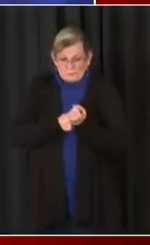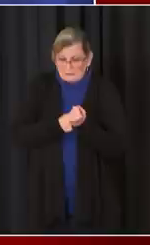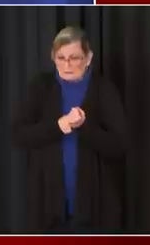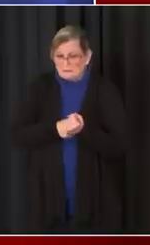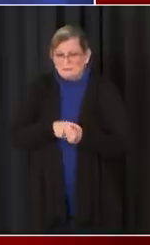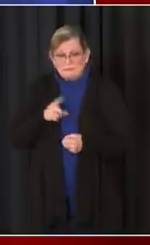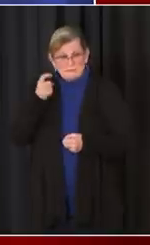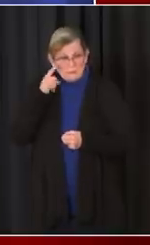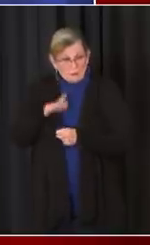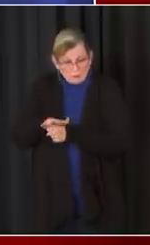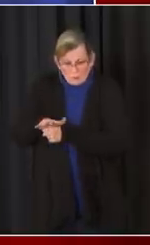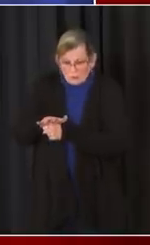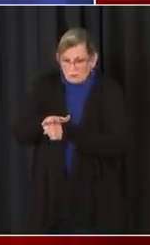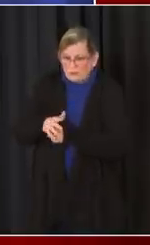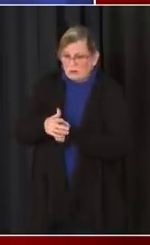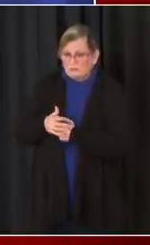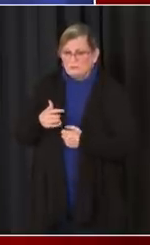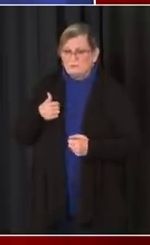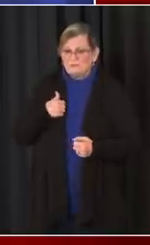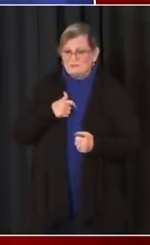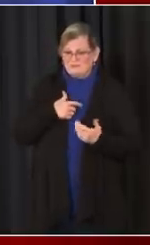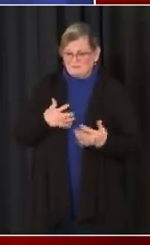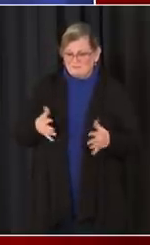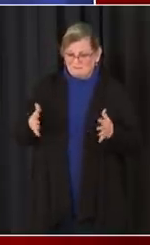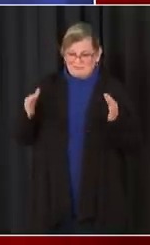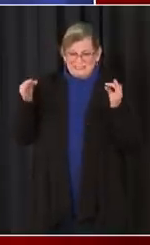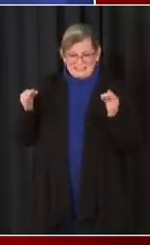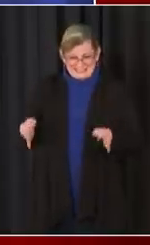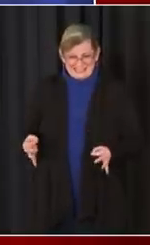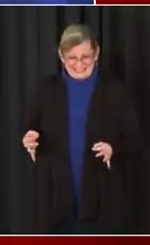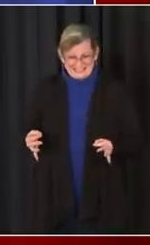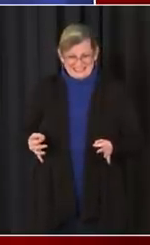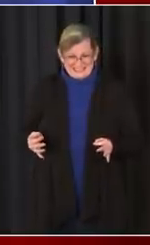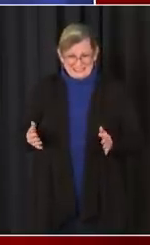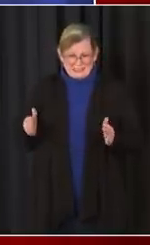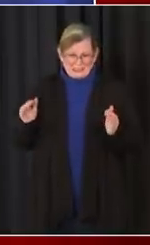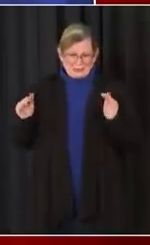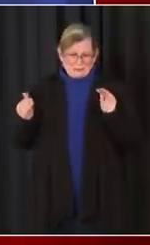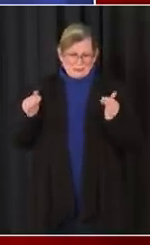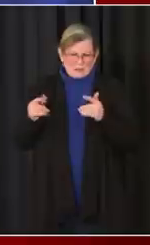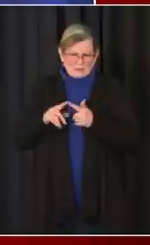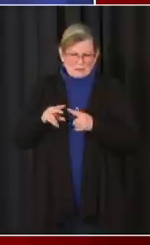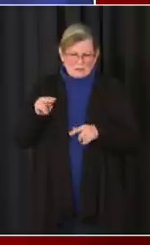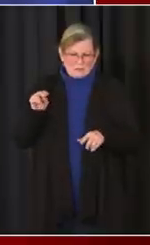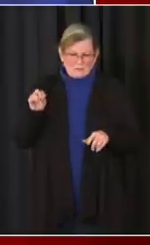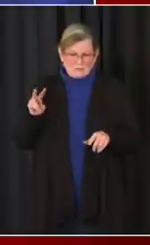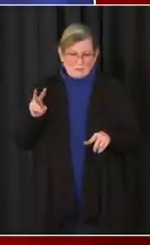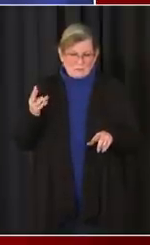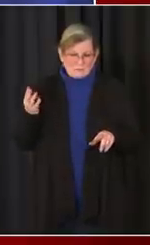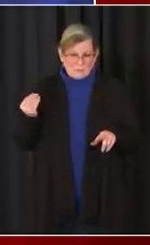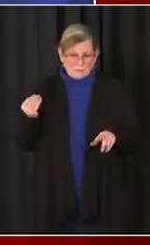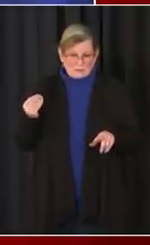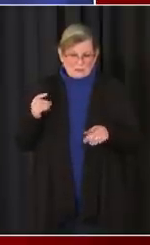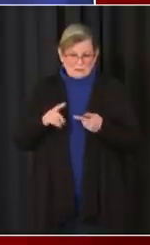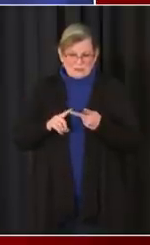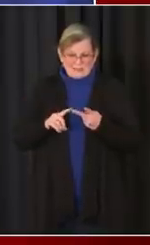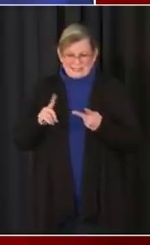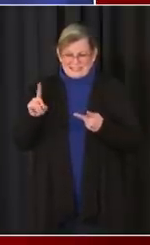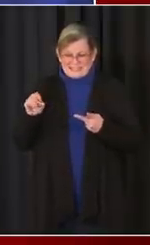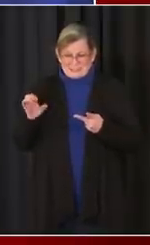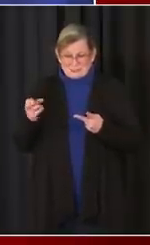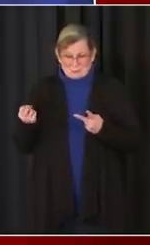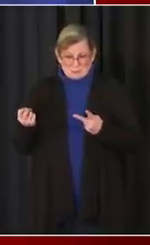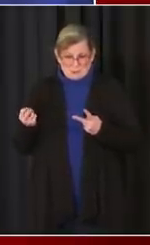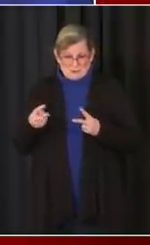It was the going in position that it would be somewhat similar to November 14th, December 12th, where